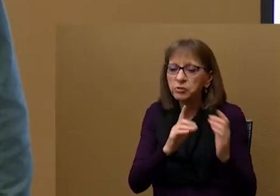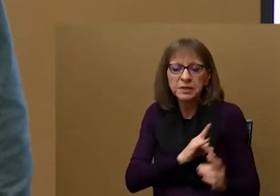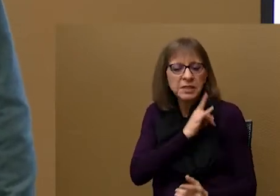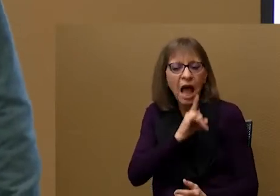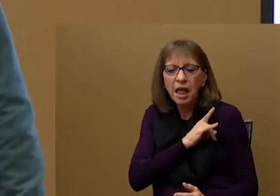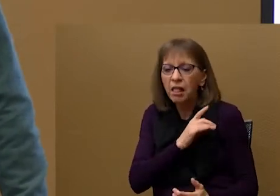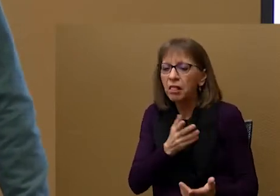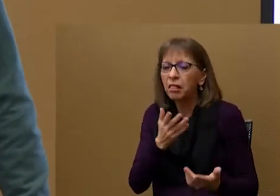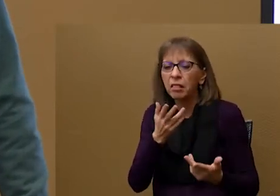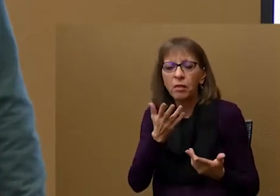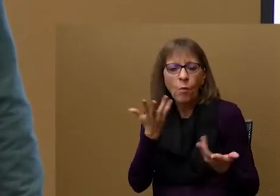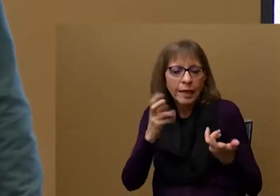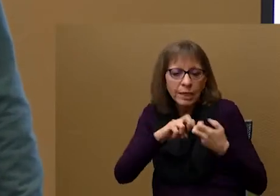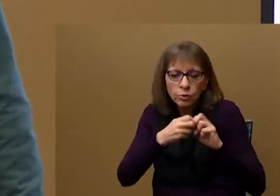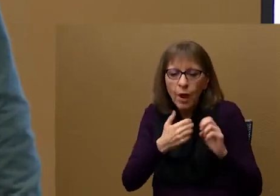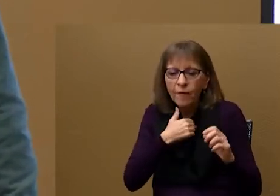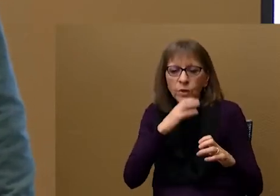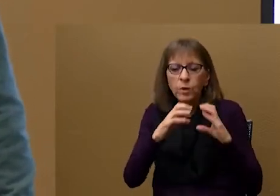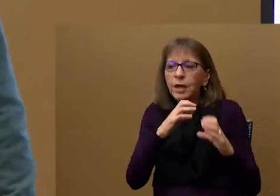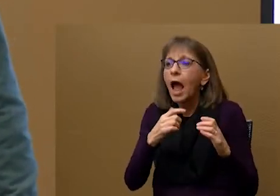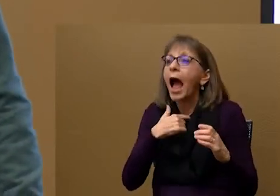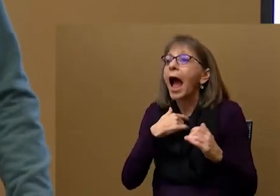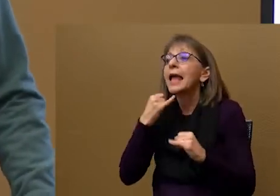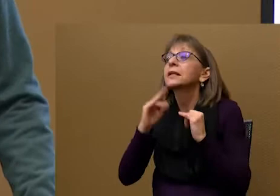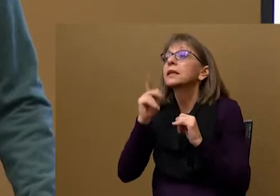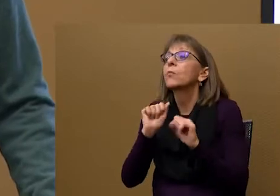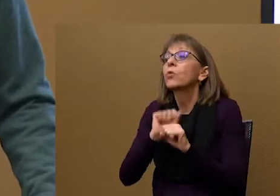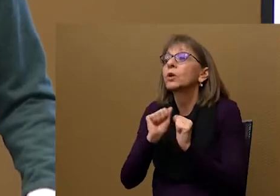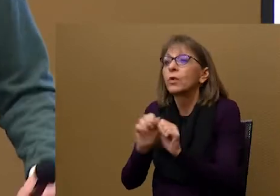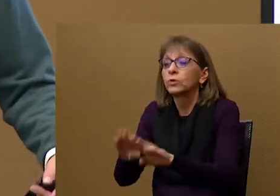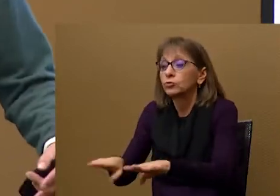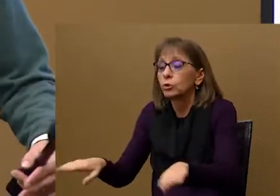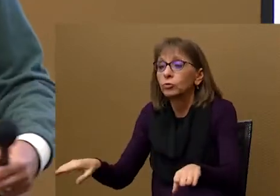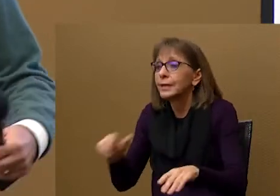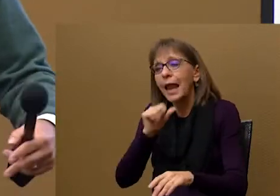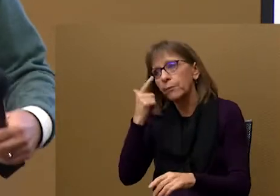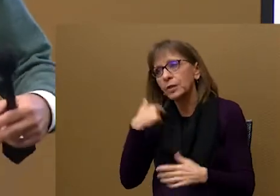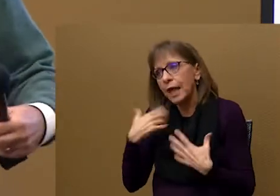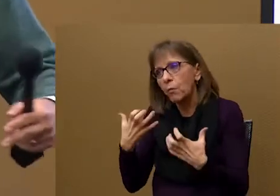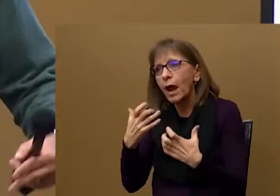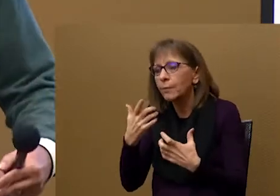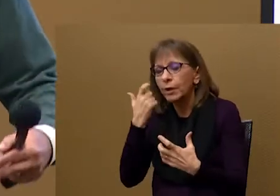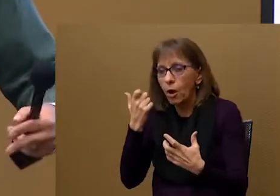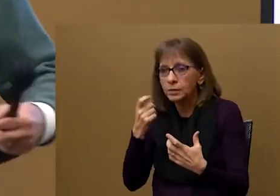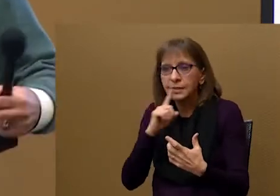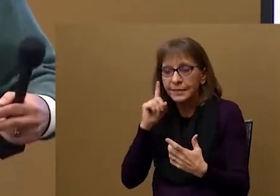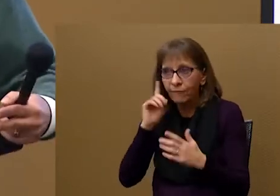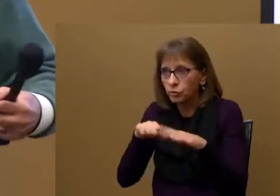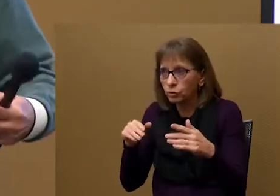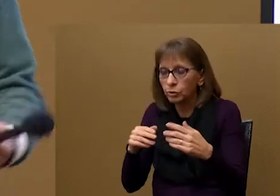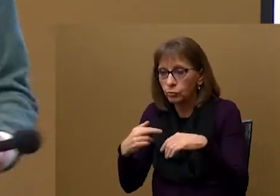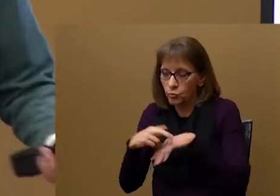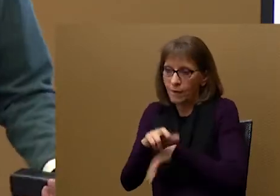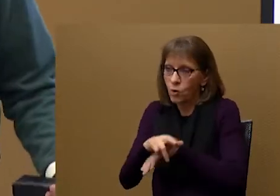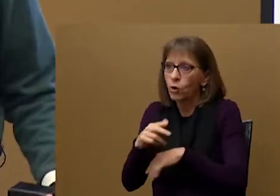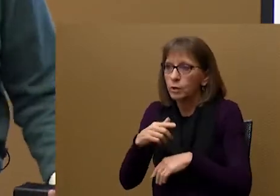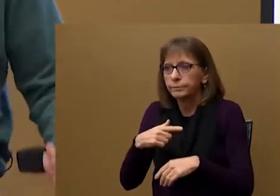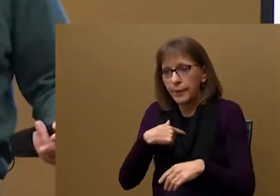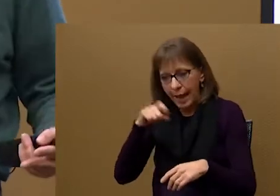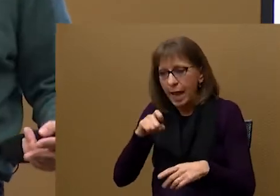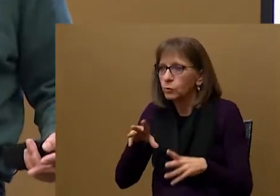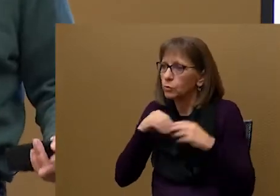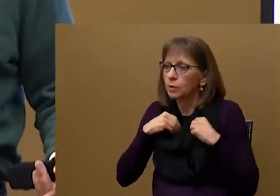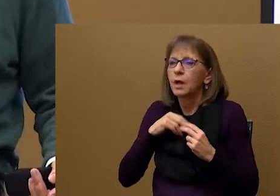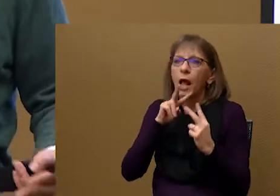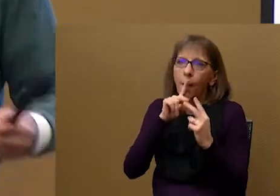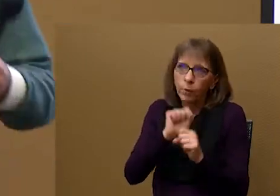No matter the communication issue, no matter the... I ended up working with children only because, not because I wanted to work with children, but because there were deaf children that